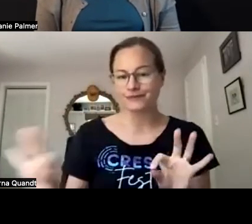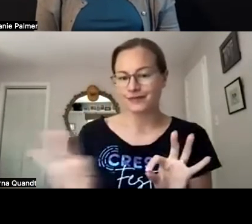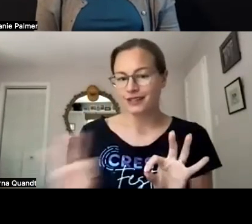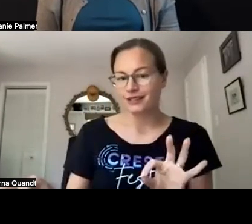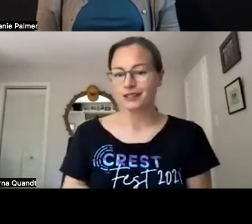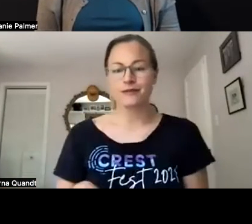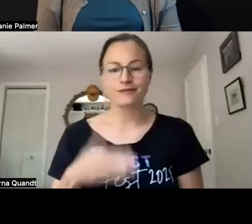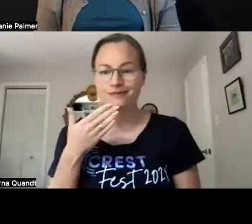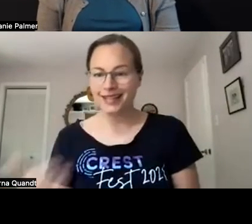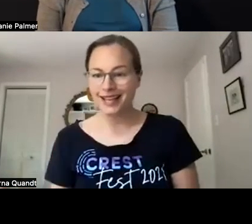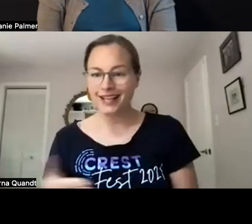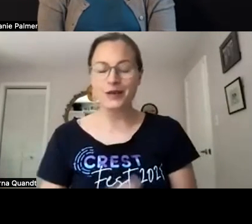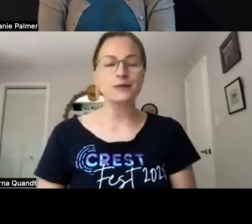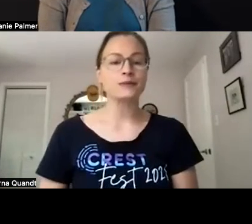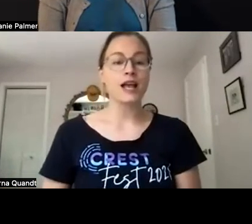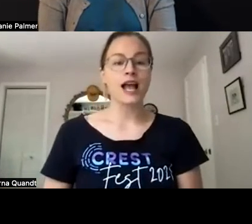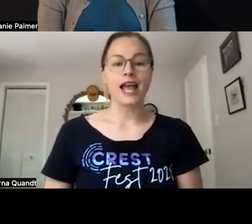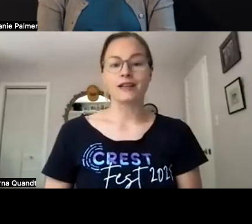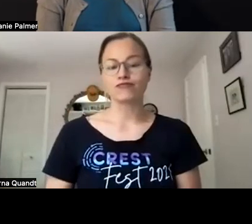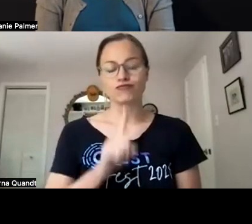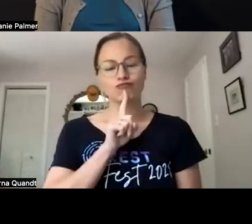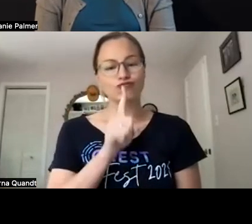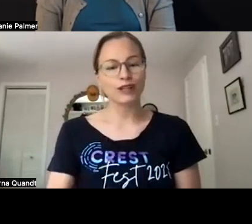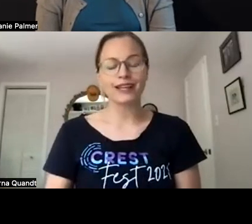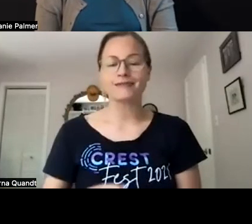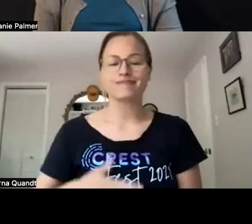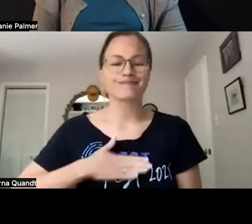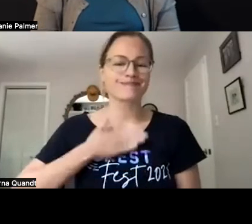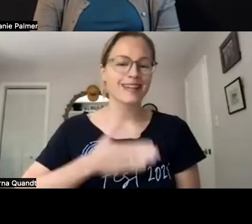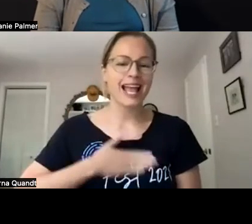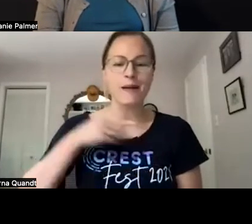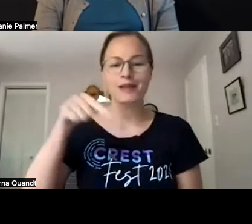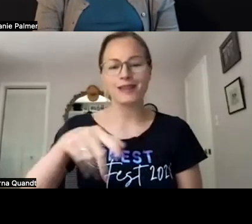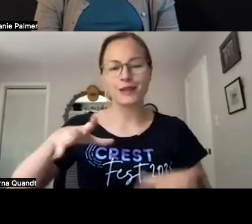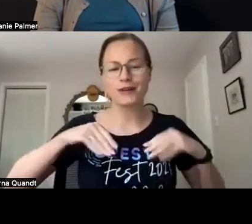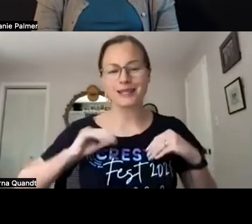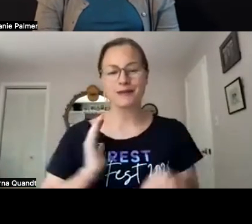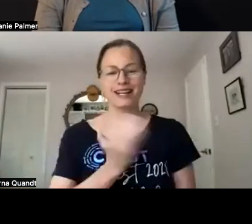our team today. And I want to thank our captioner as well.